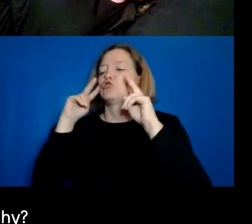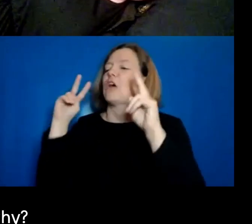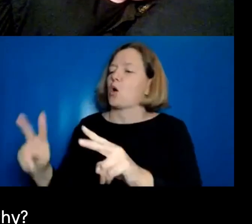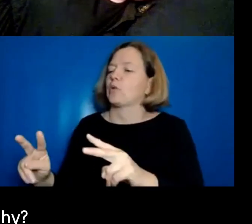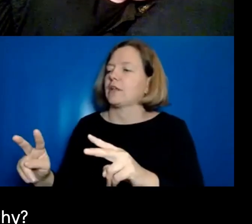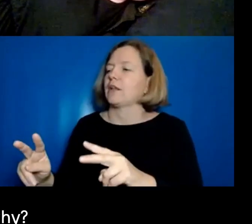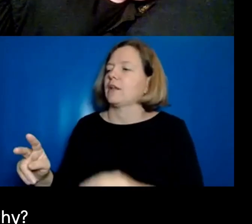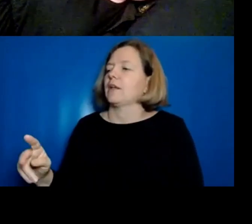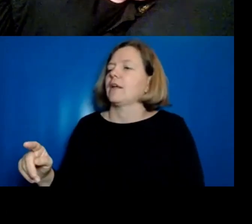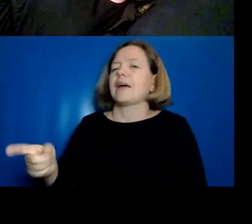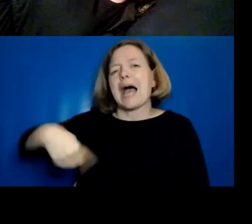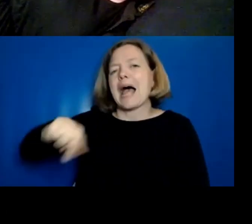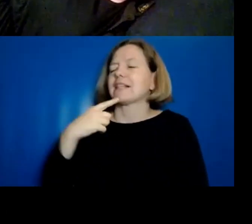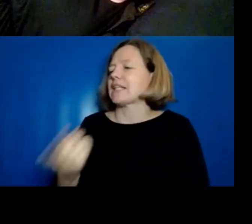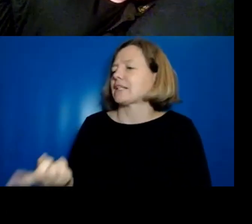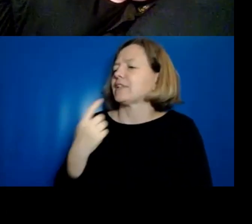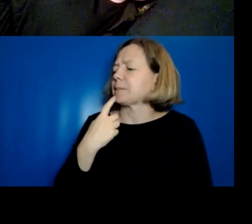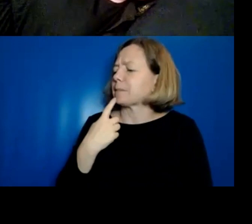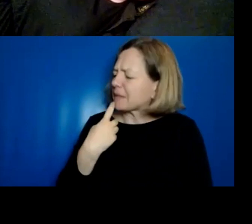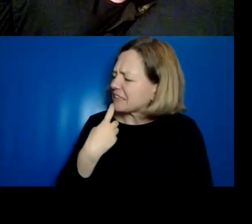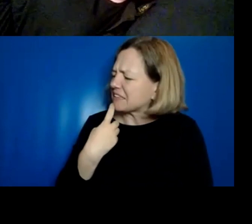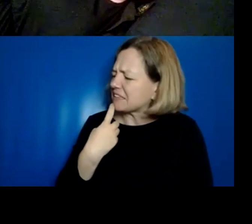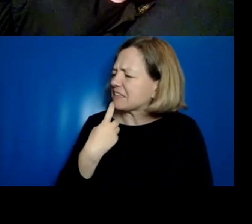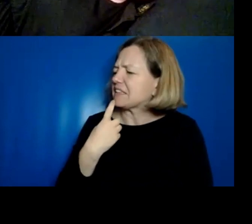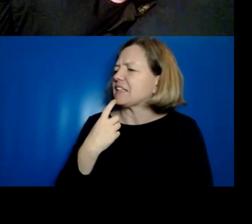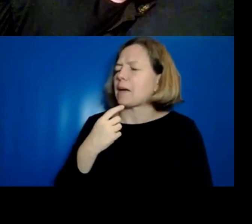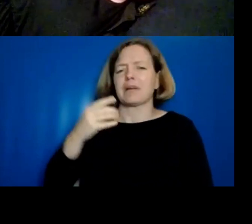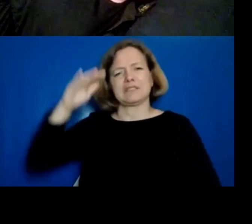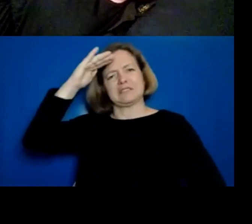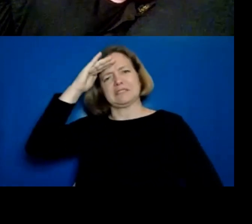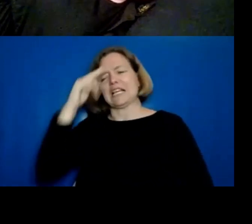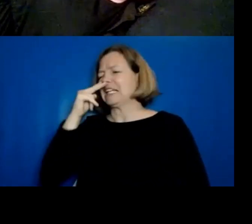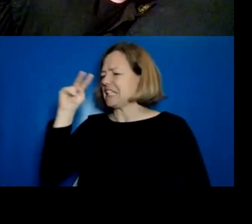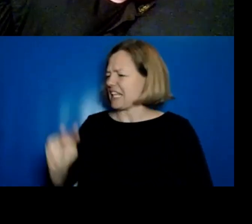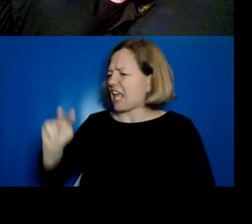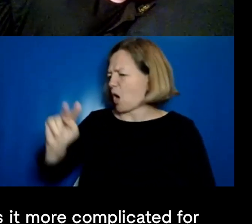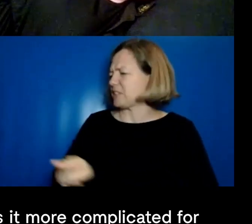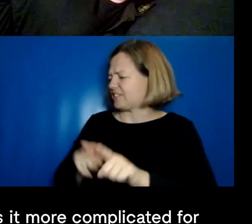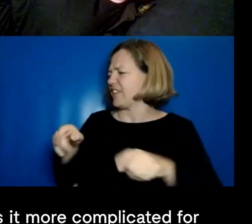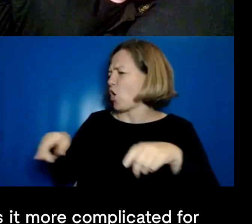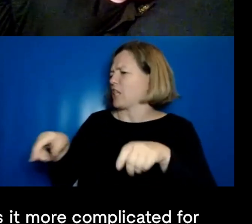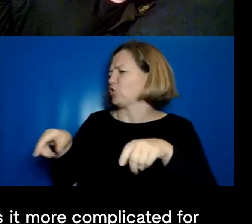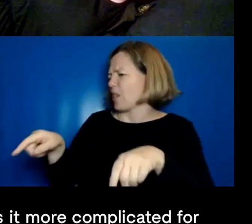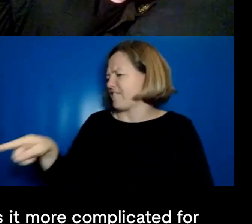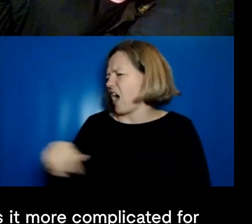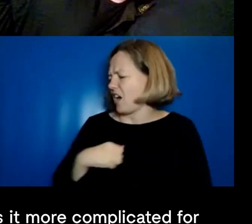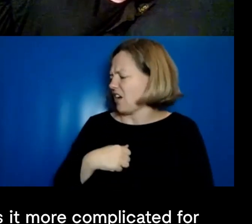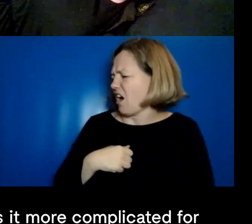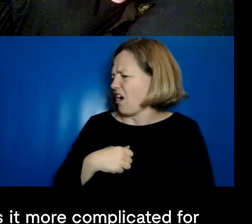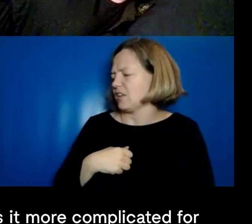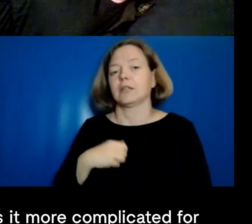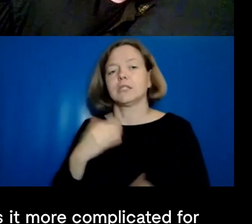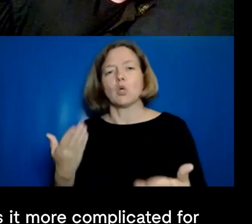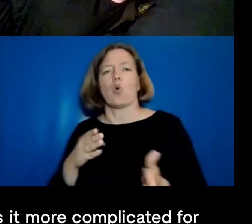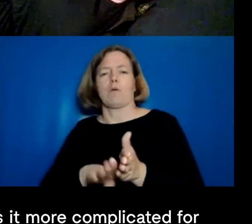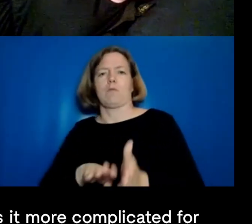look like that, then it's already another level on that. So I think that is also